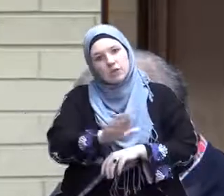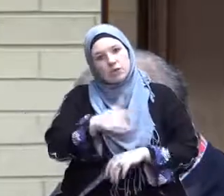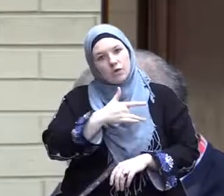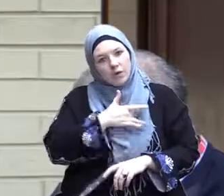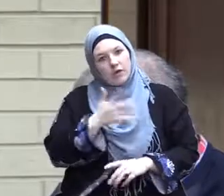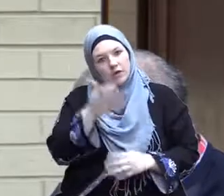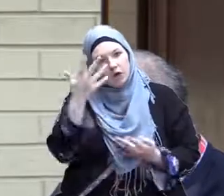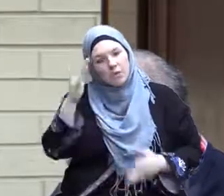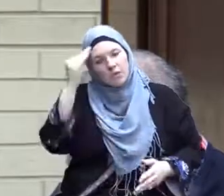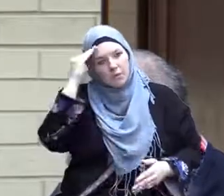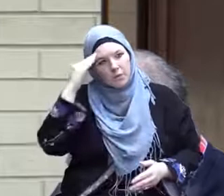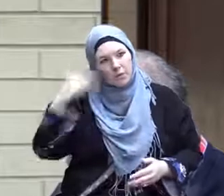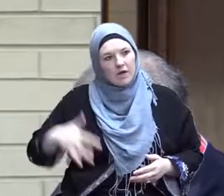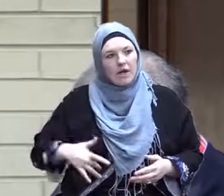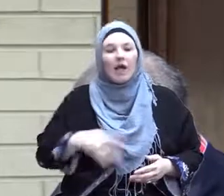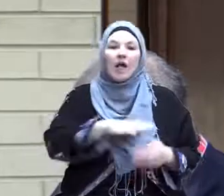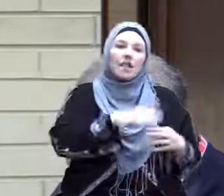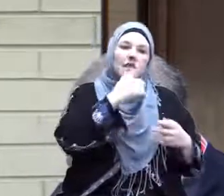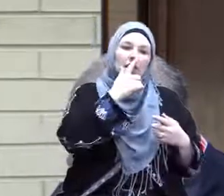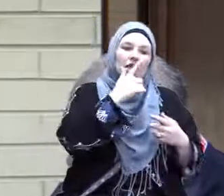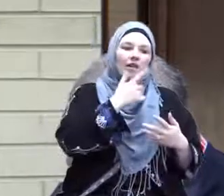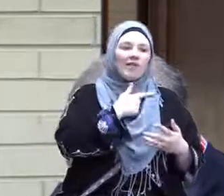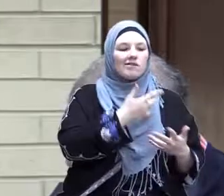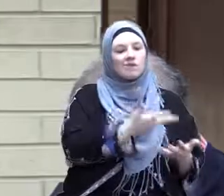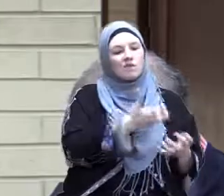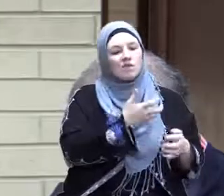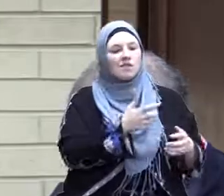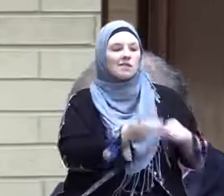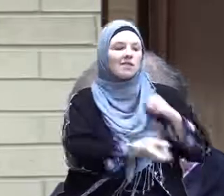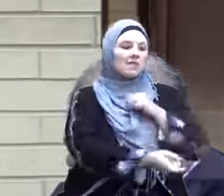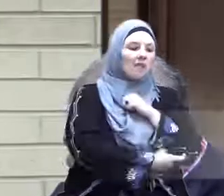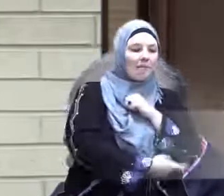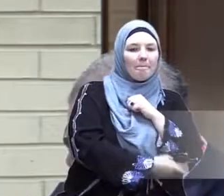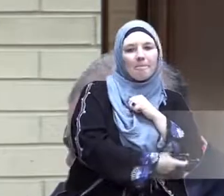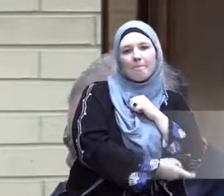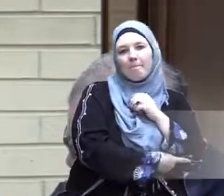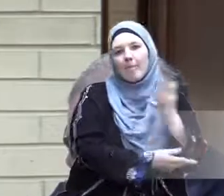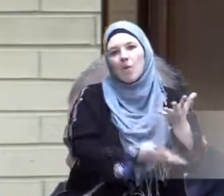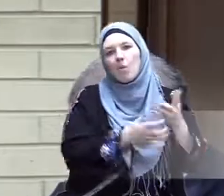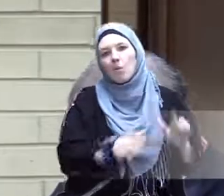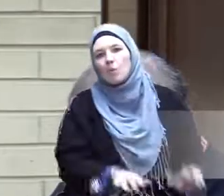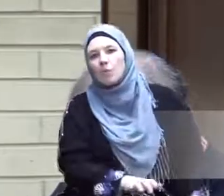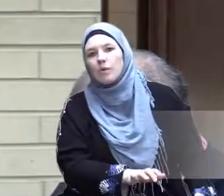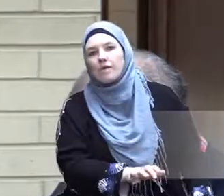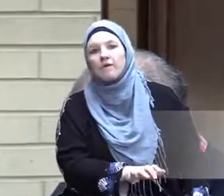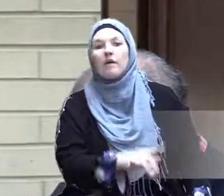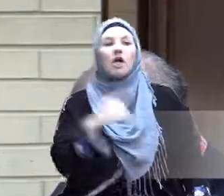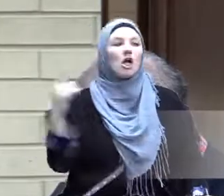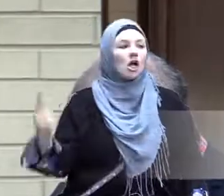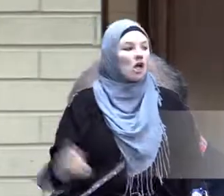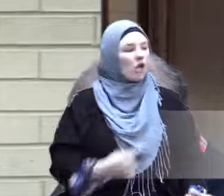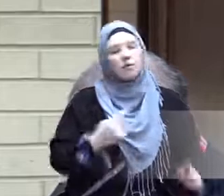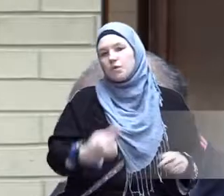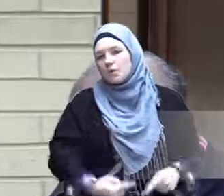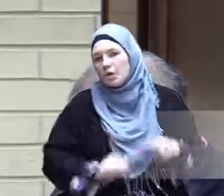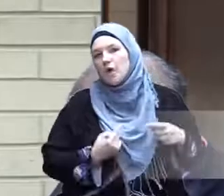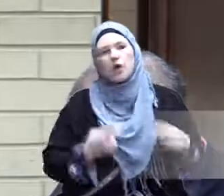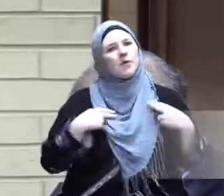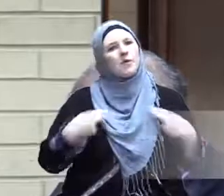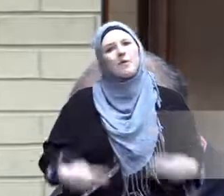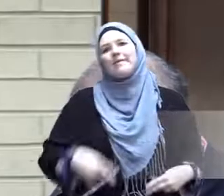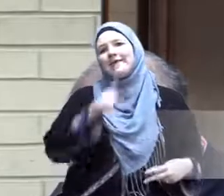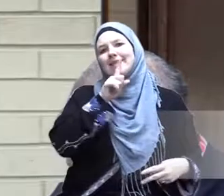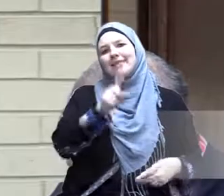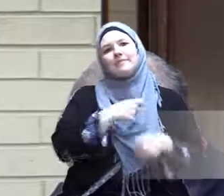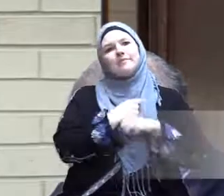and the interest that you want to go after. So there is always a struggle. Man is